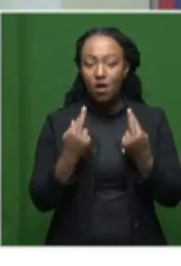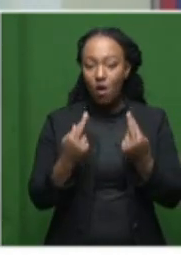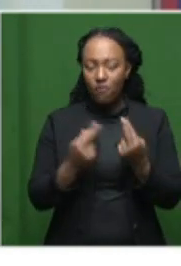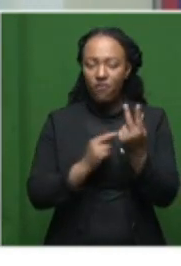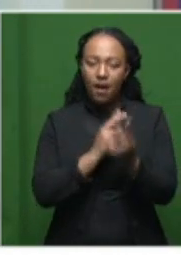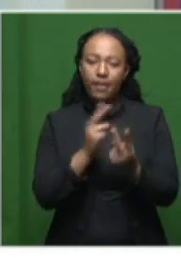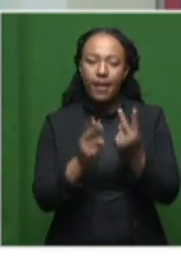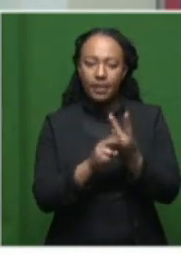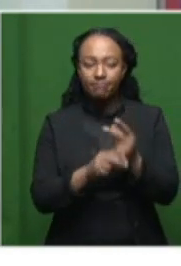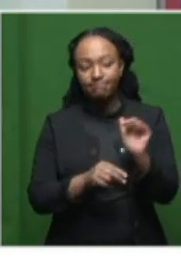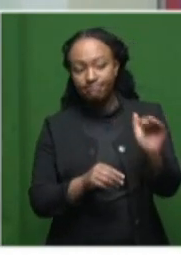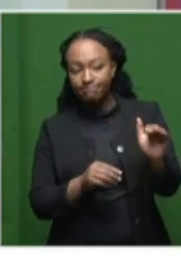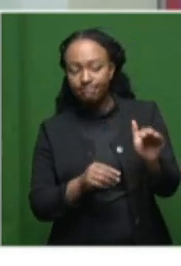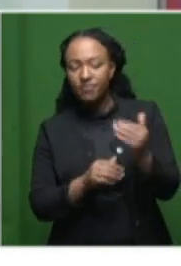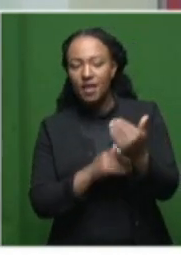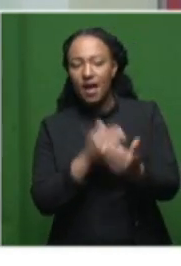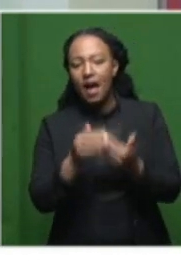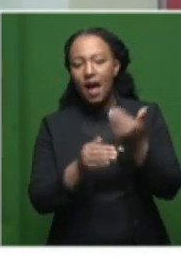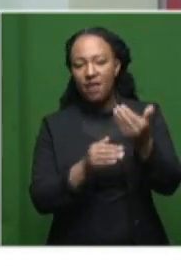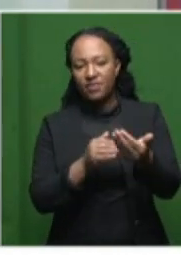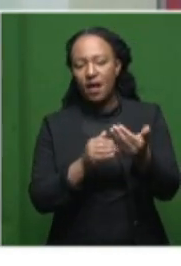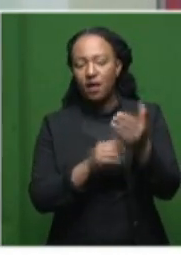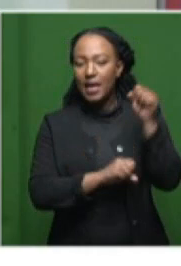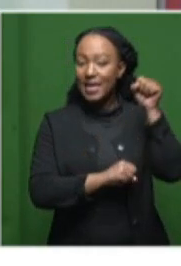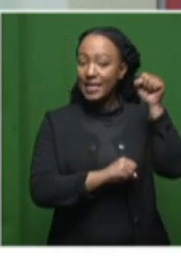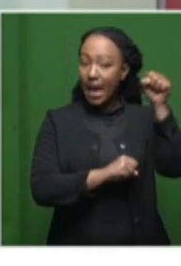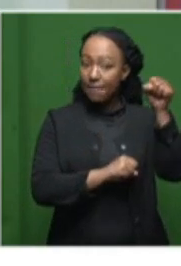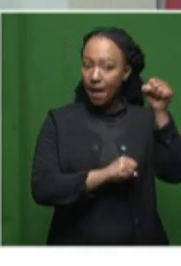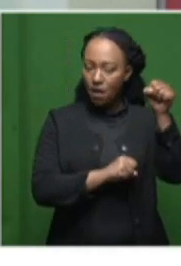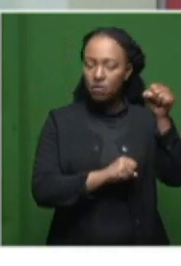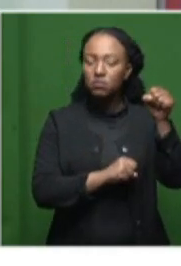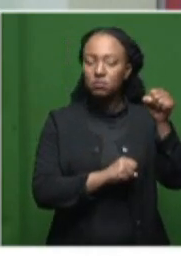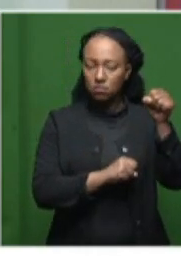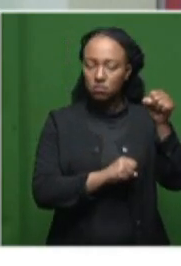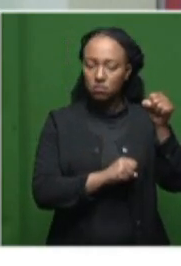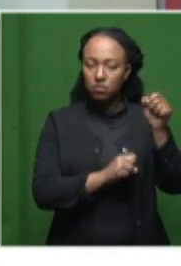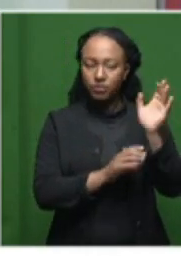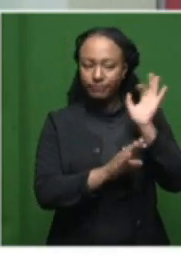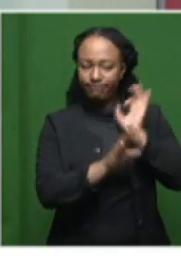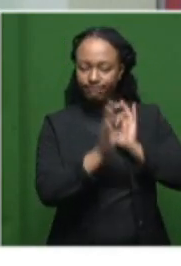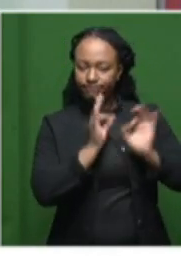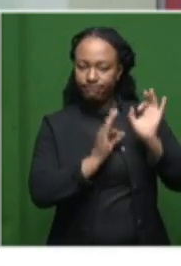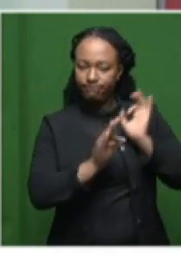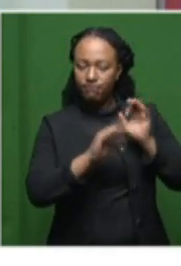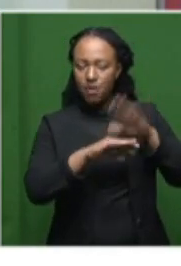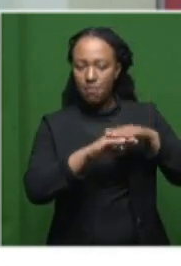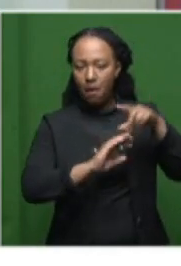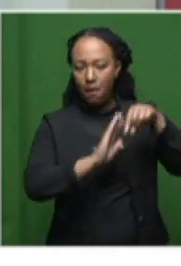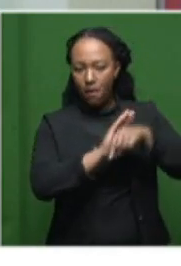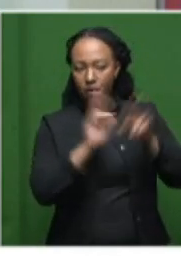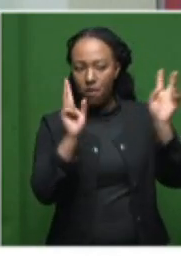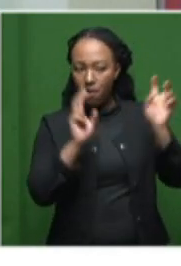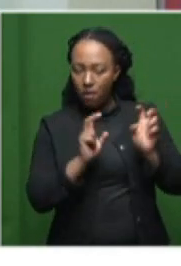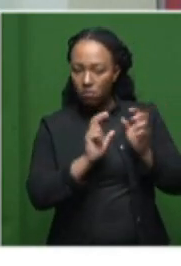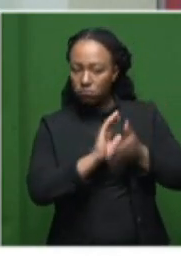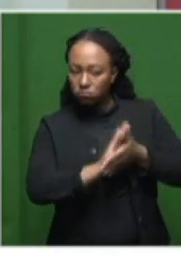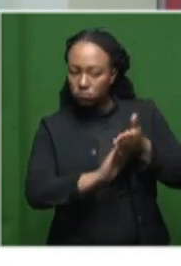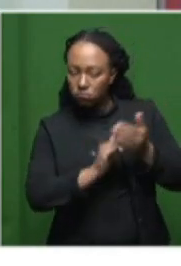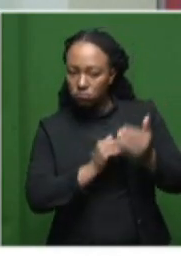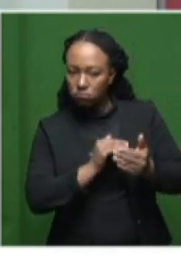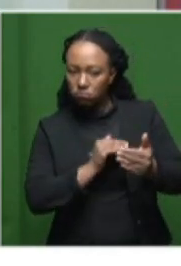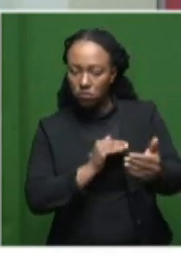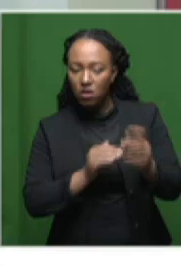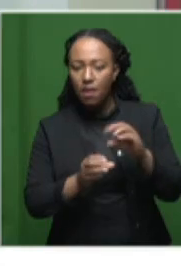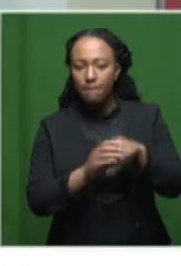catch up with you again after mining Indaba just to talk more about nuclear energy and, of course, where we're going with this as part